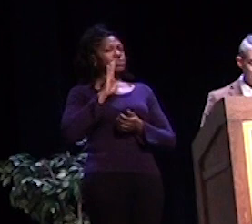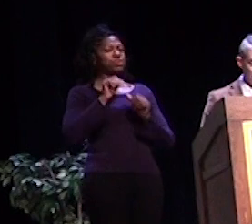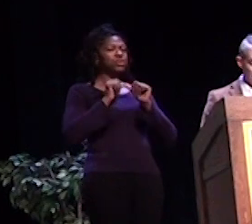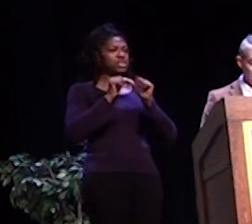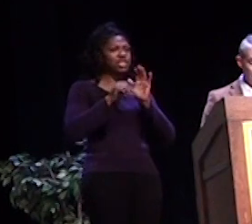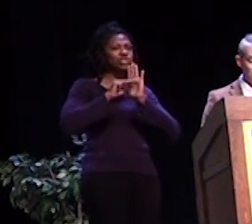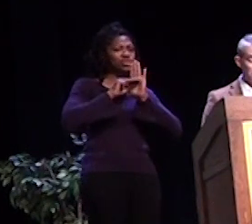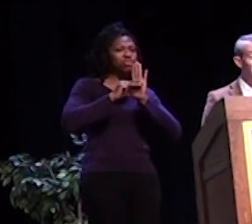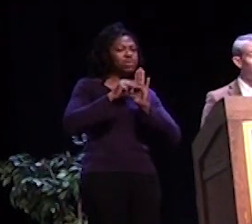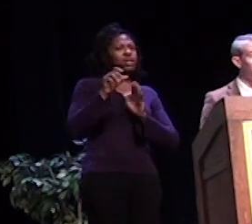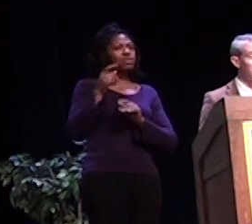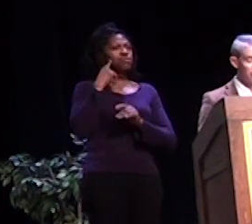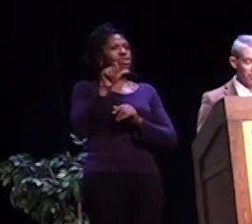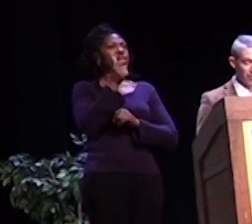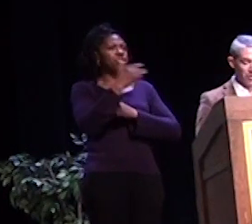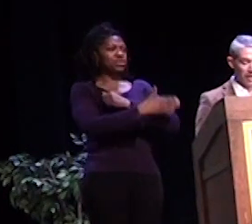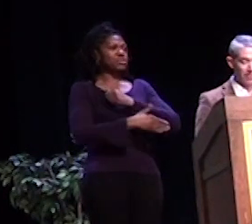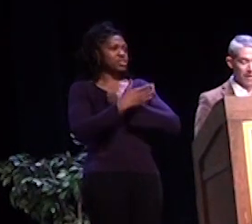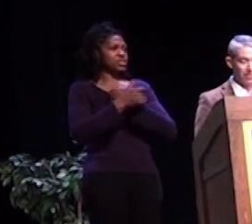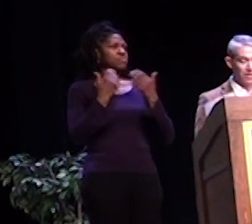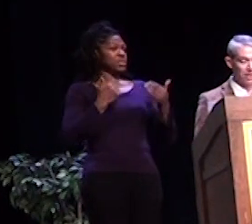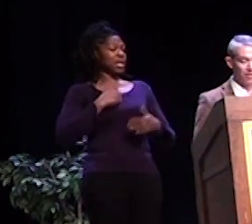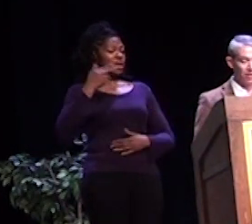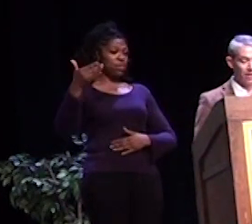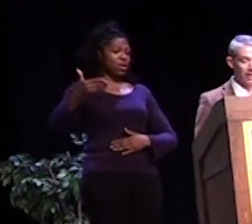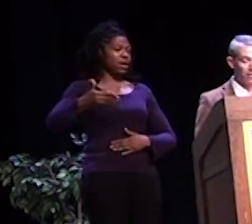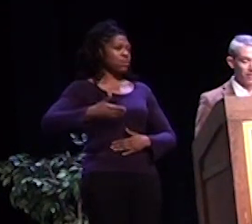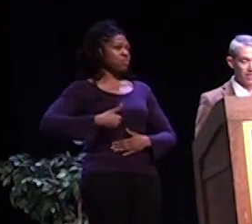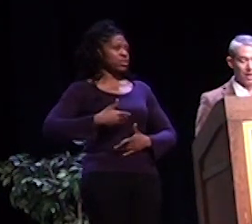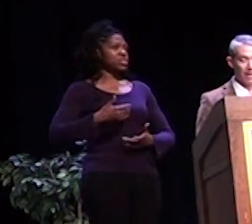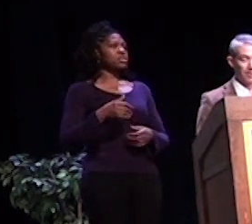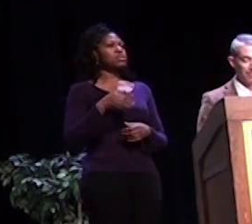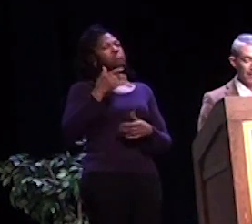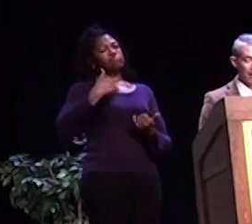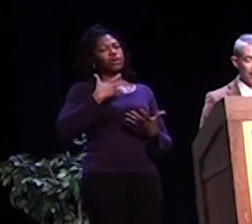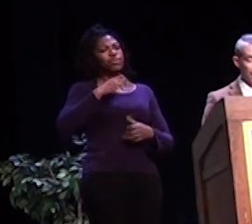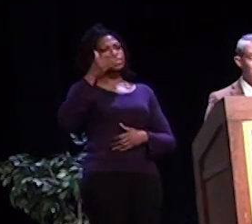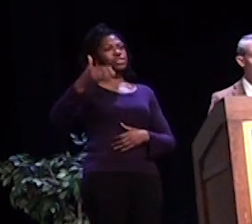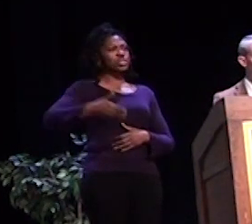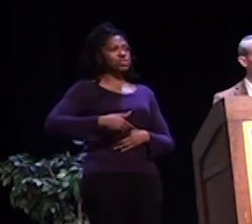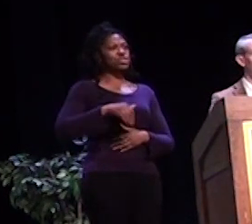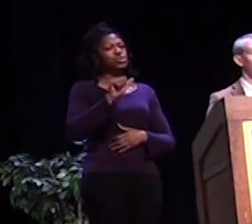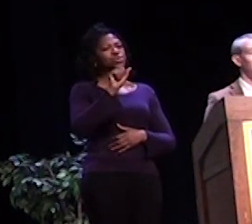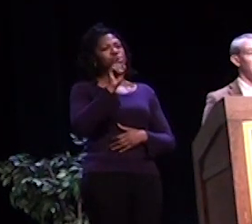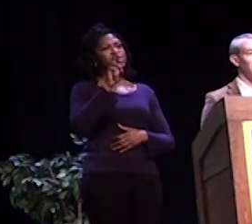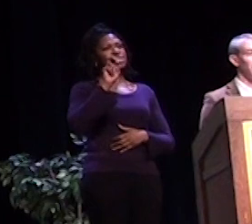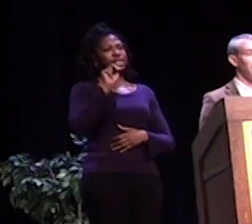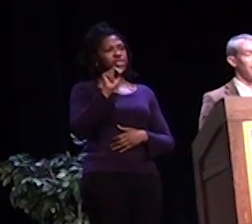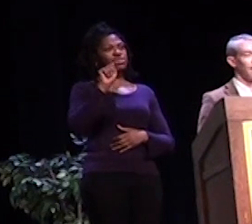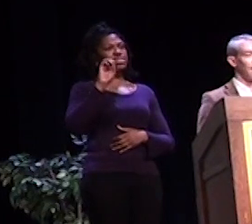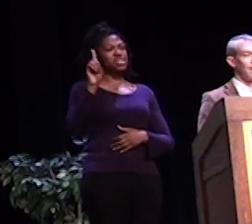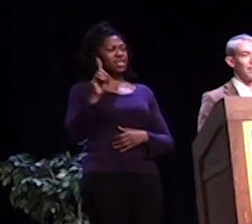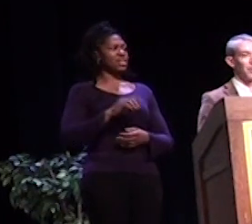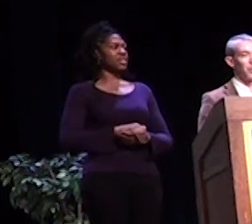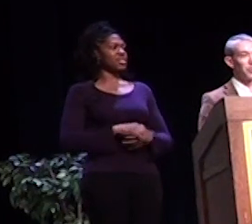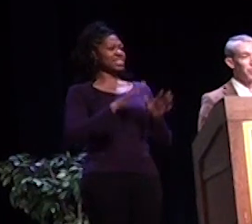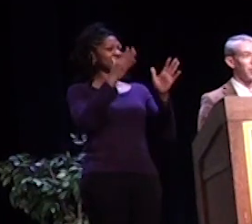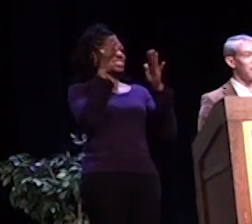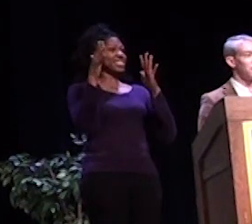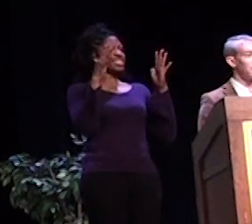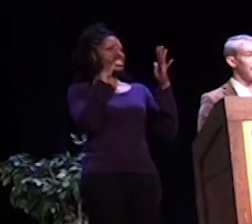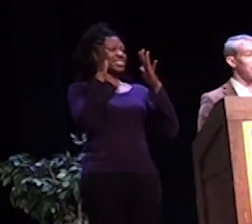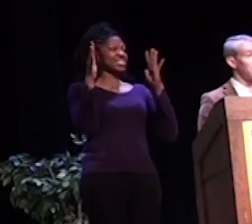others. Now, it's my honor to introduce HUD Deputy Secretary Adrian Todman. And I'm going to go through